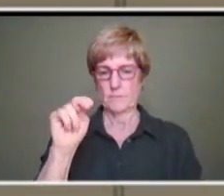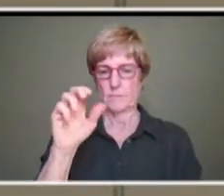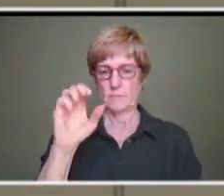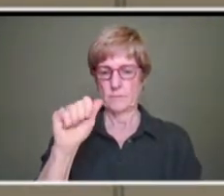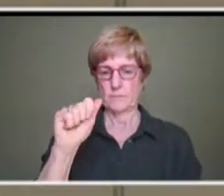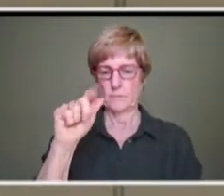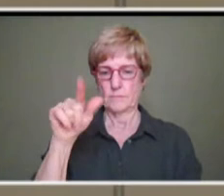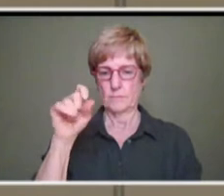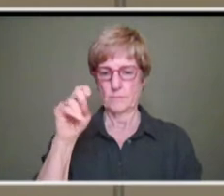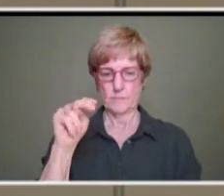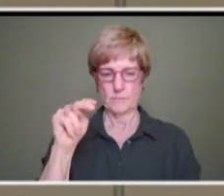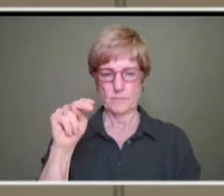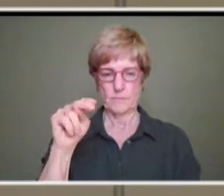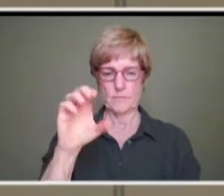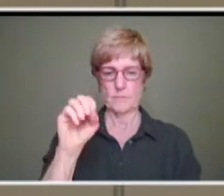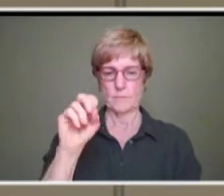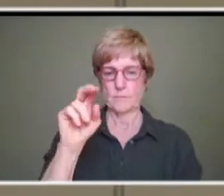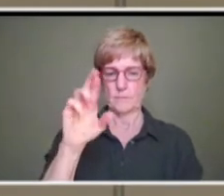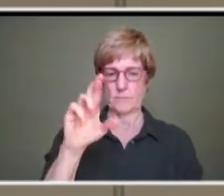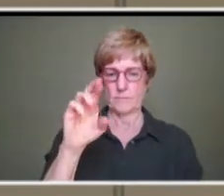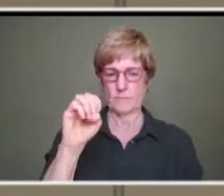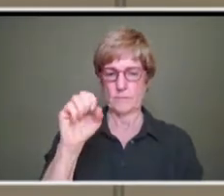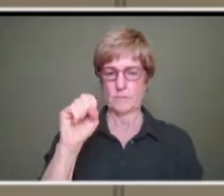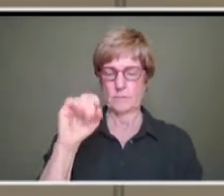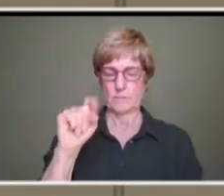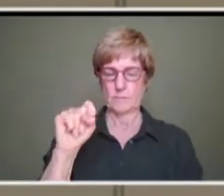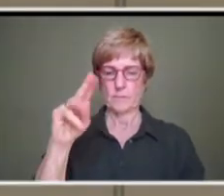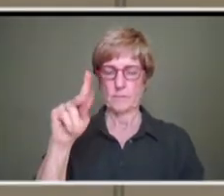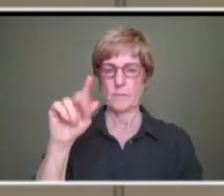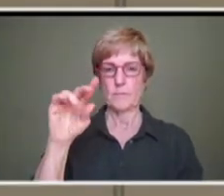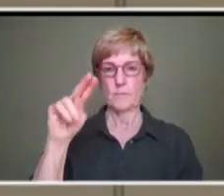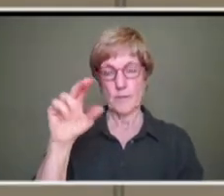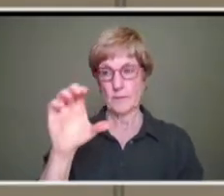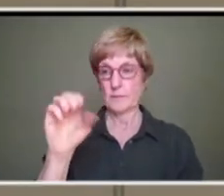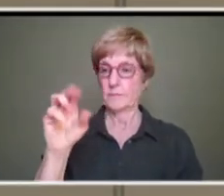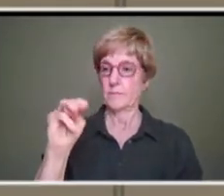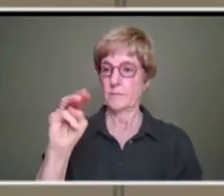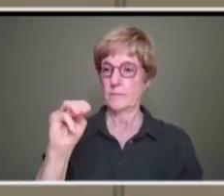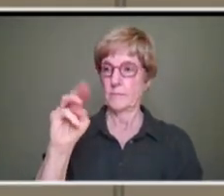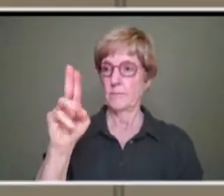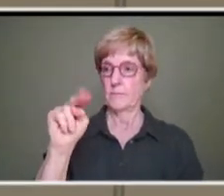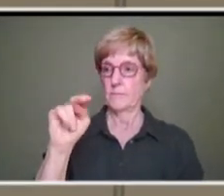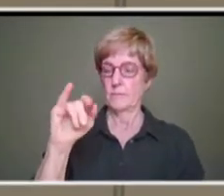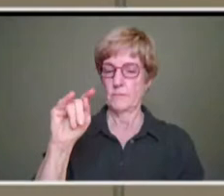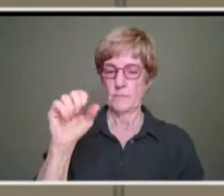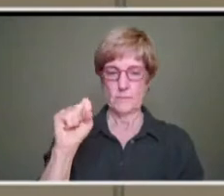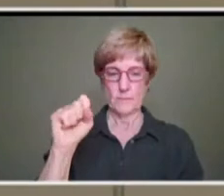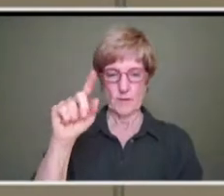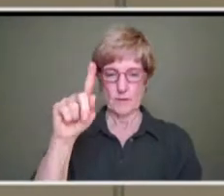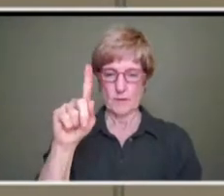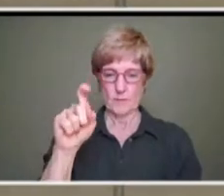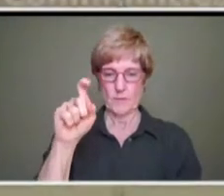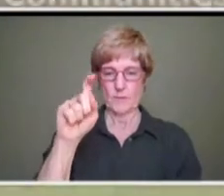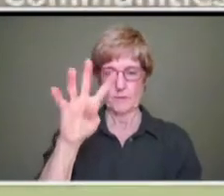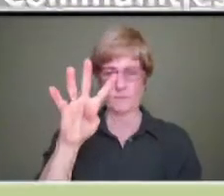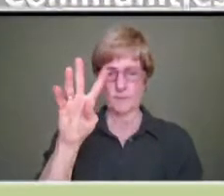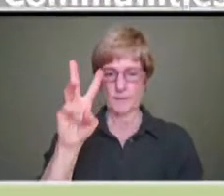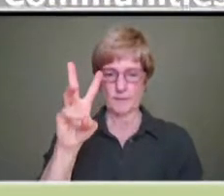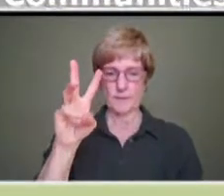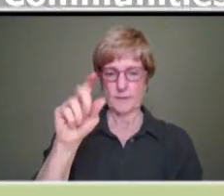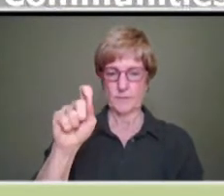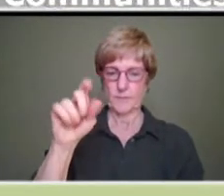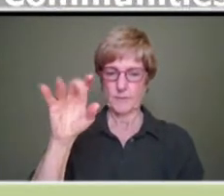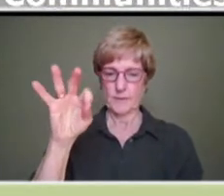Crescent communities which is located on approximately 146.9 Acres located on the west side of Ryan Road